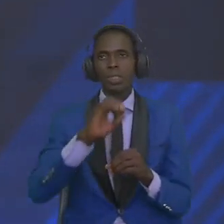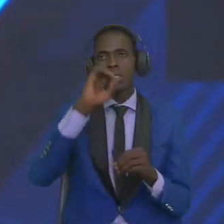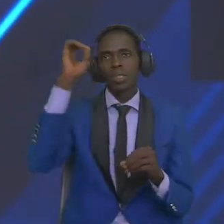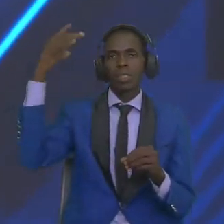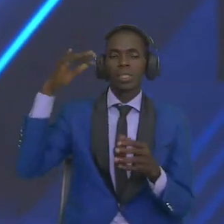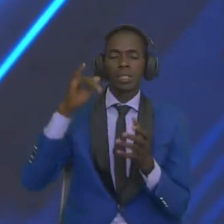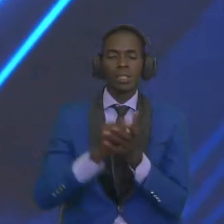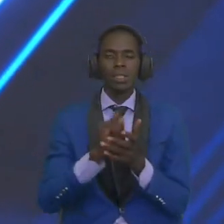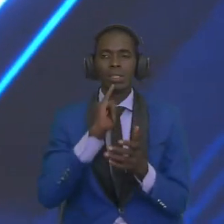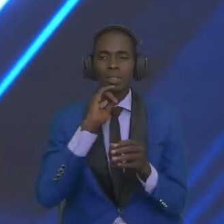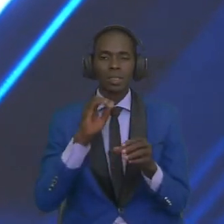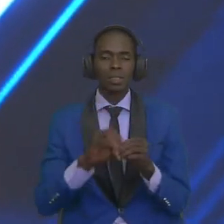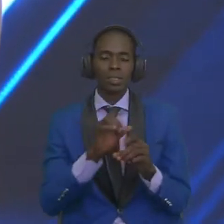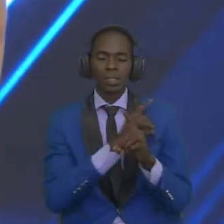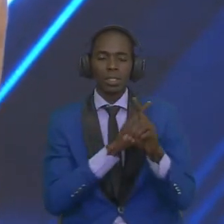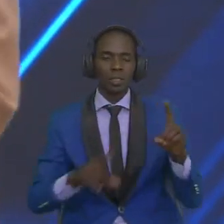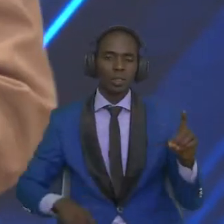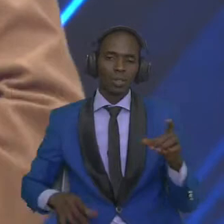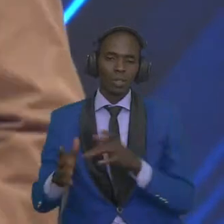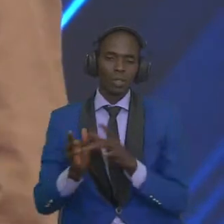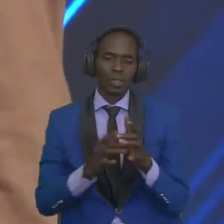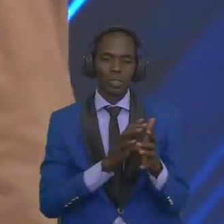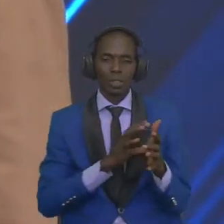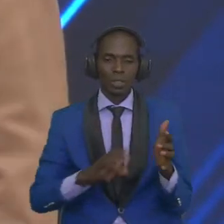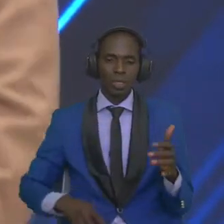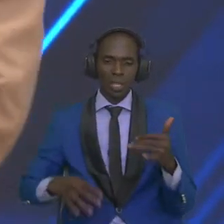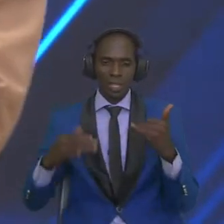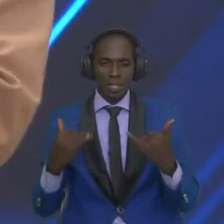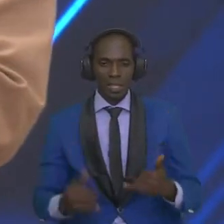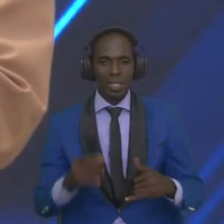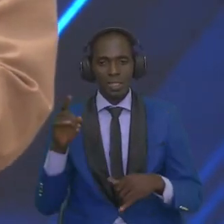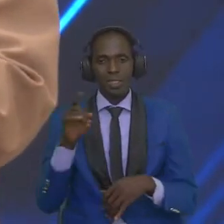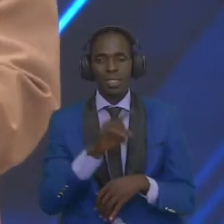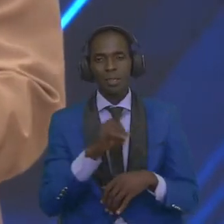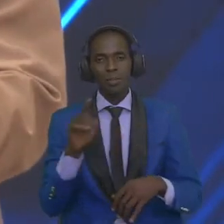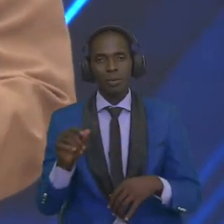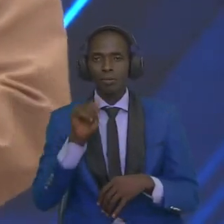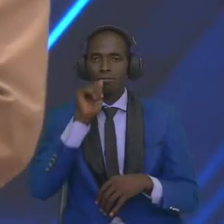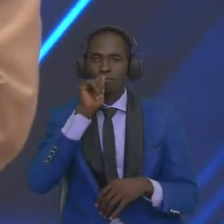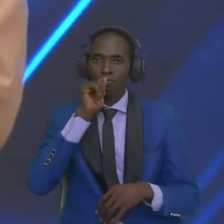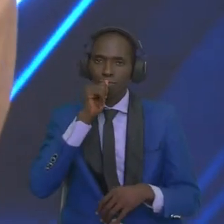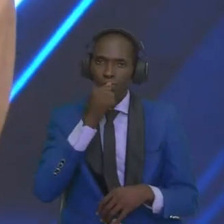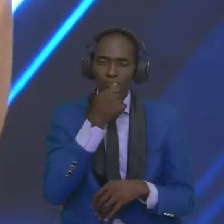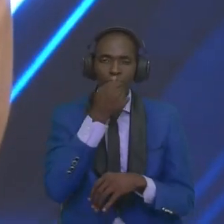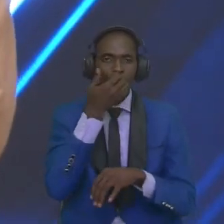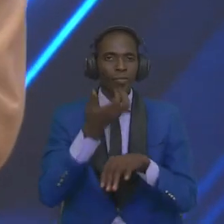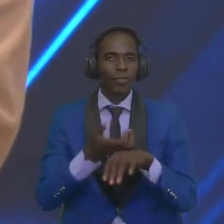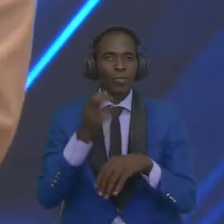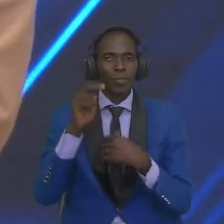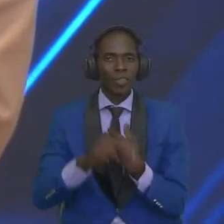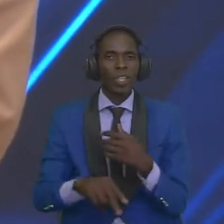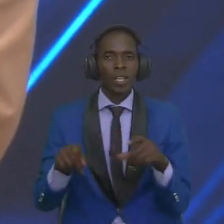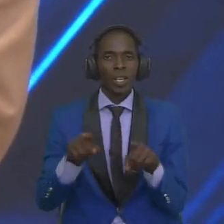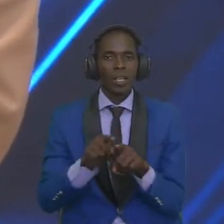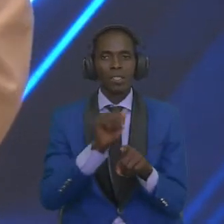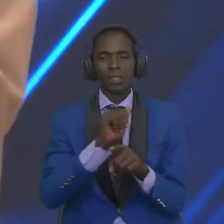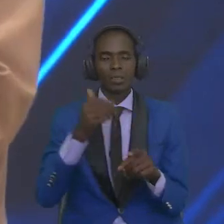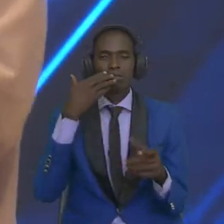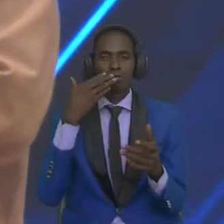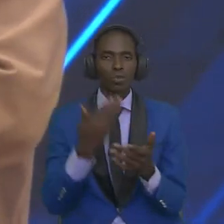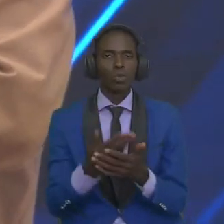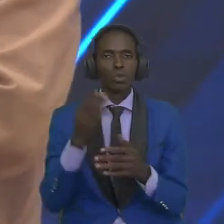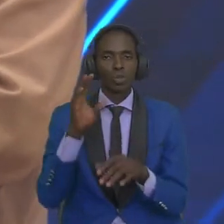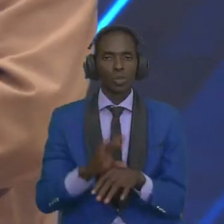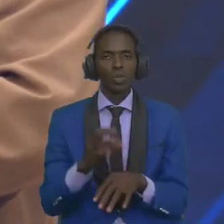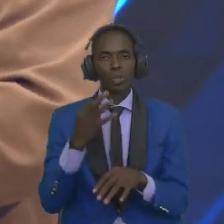Christ. Thou therefore endure hardness as a good soldier of Jesus Christ.